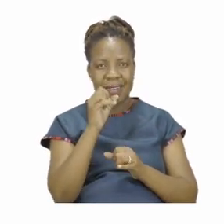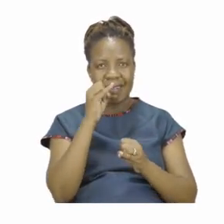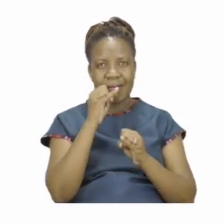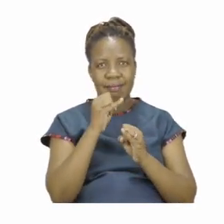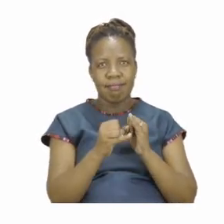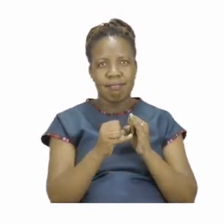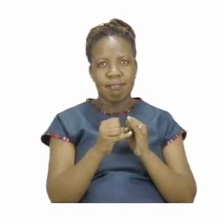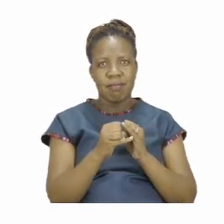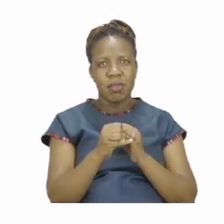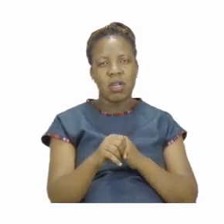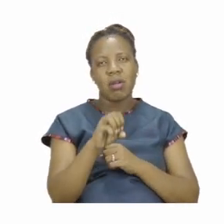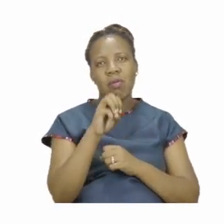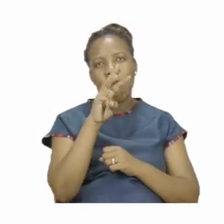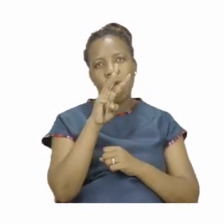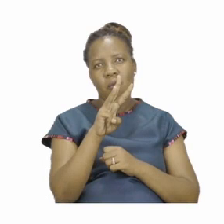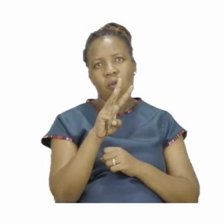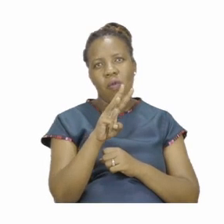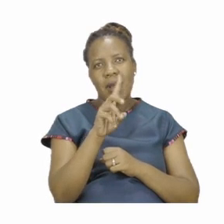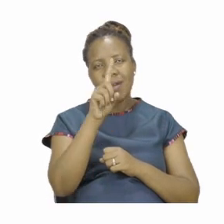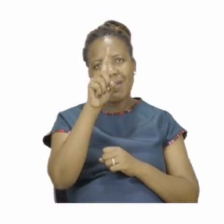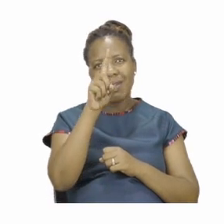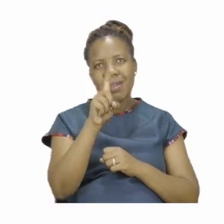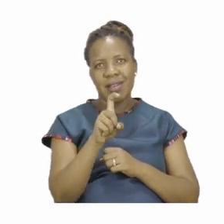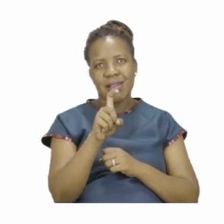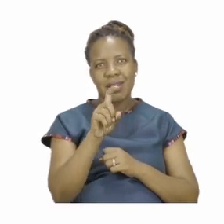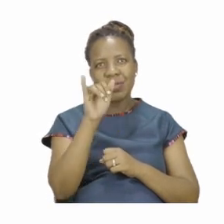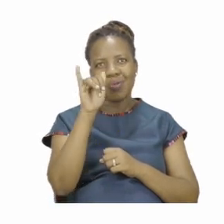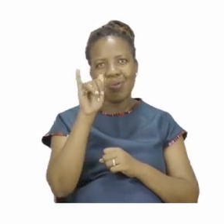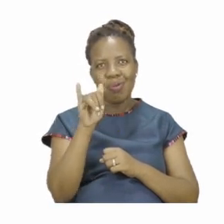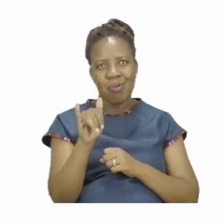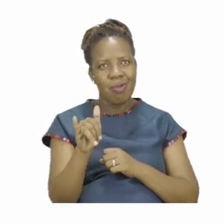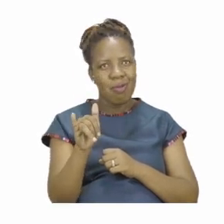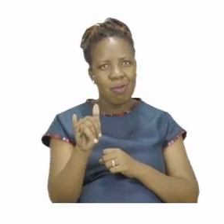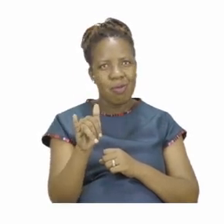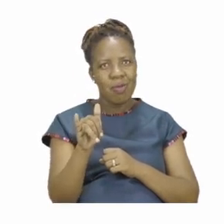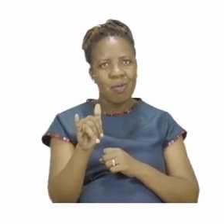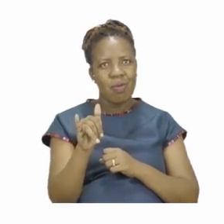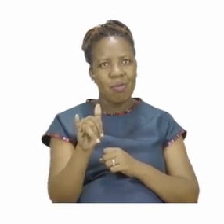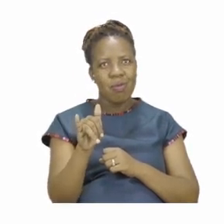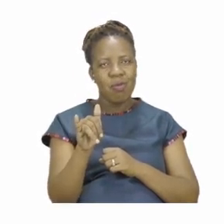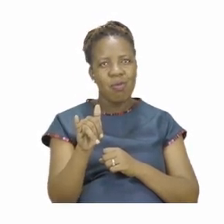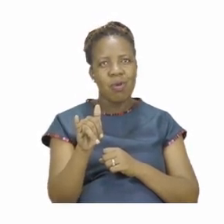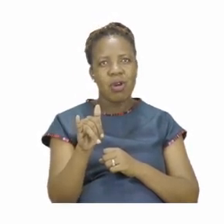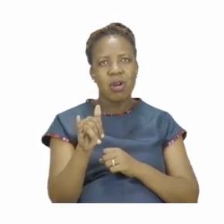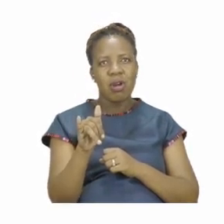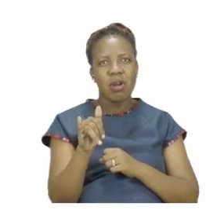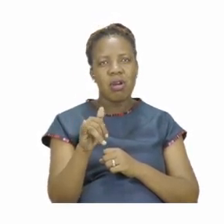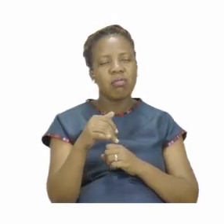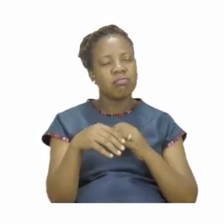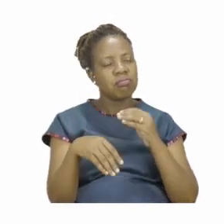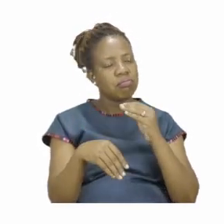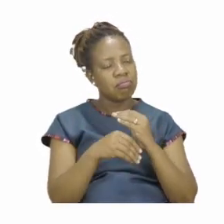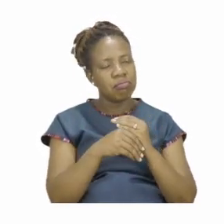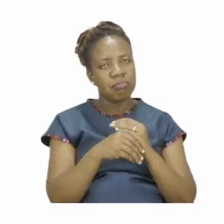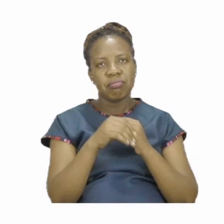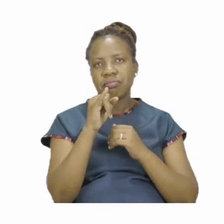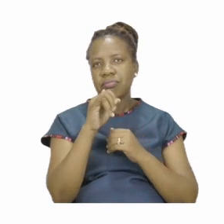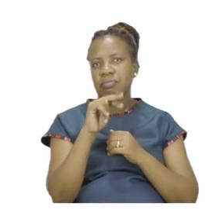word play. We use it normally like playing. All we do is add ing.